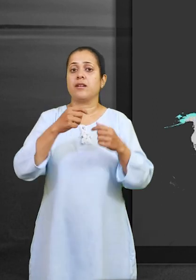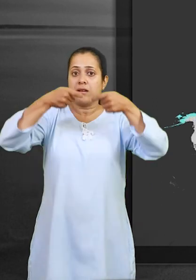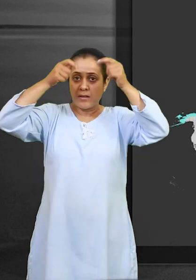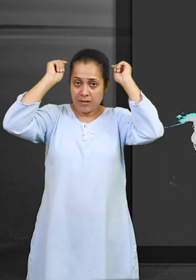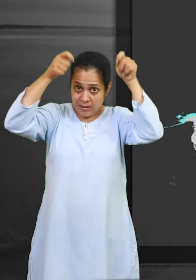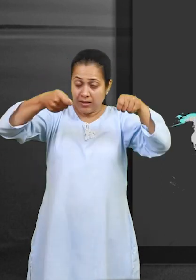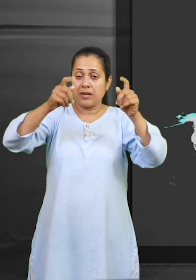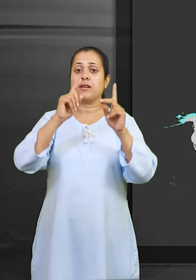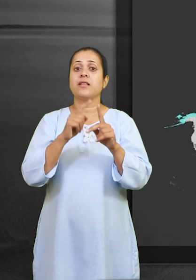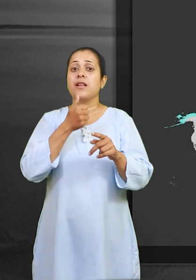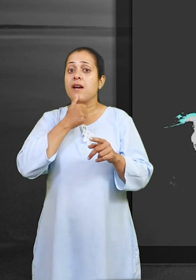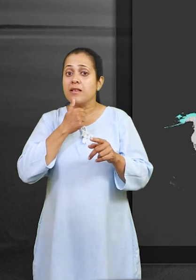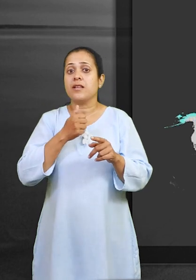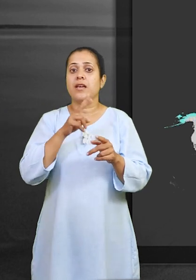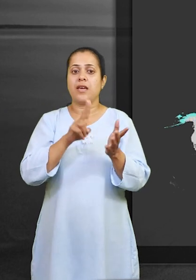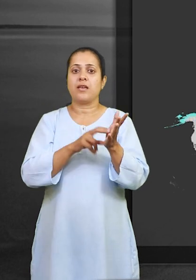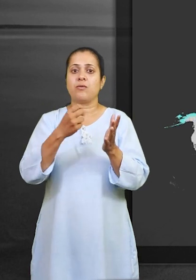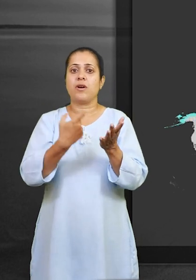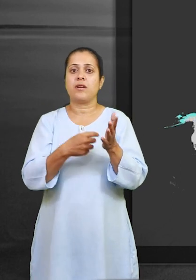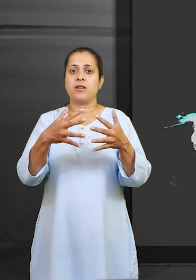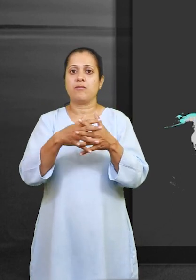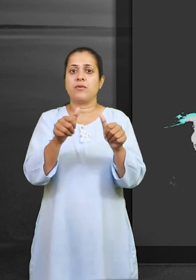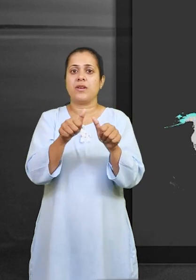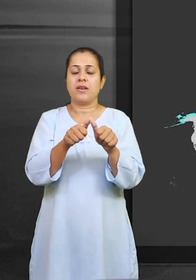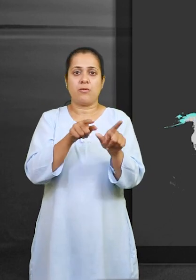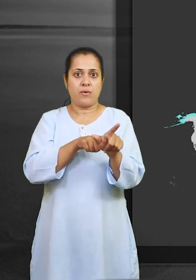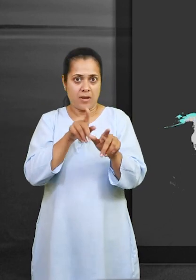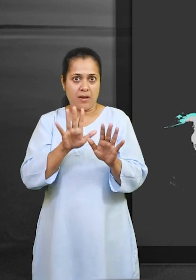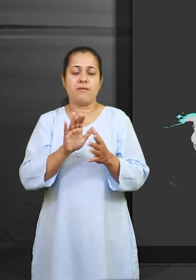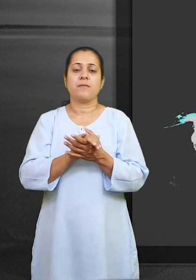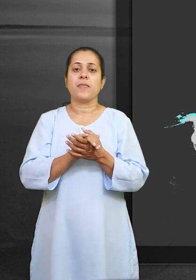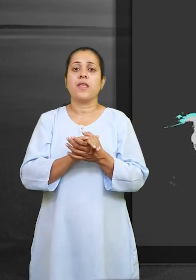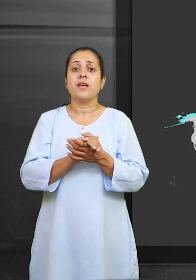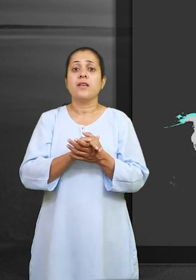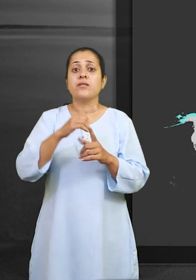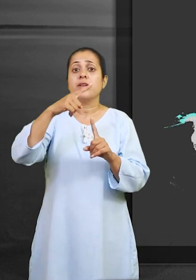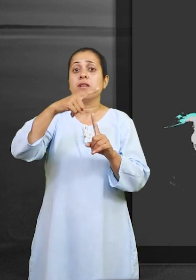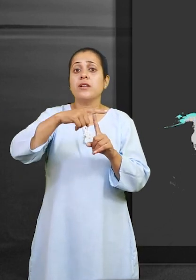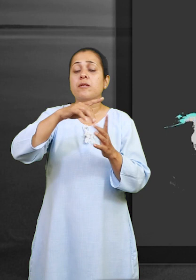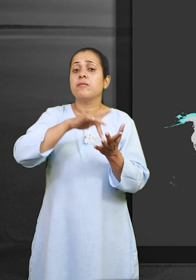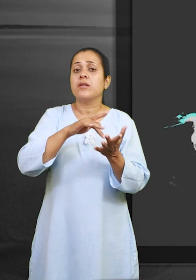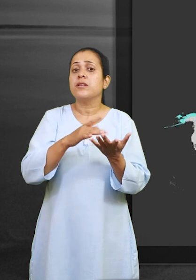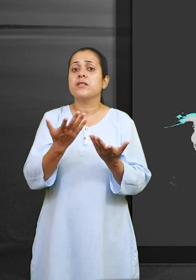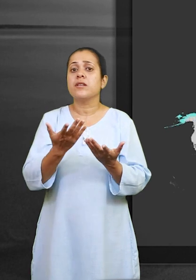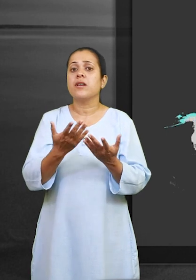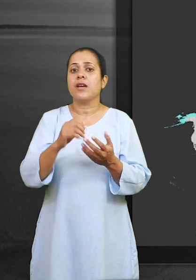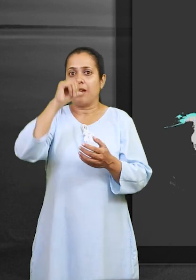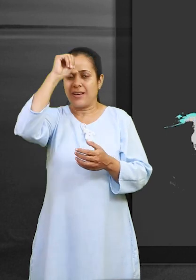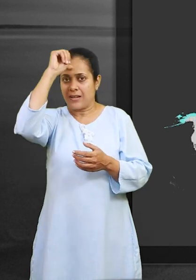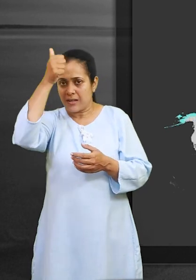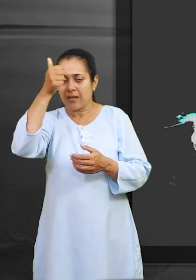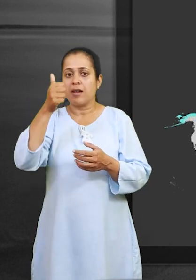Greenland, Iceland, Norway, etc. And the tropical rainforest regions are mostly